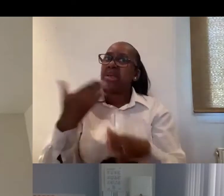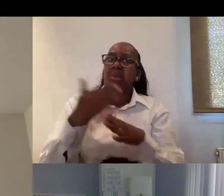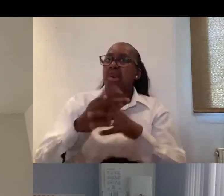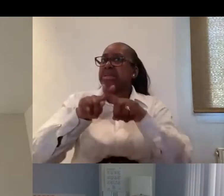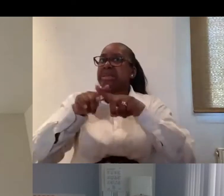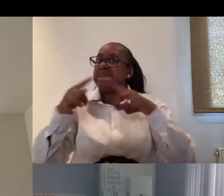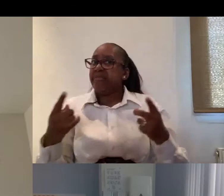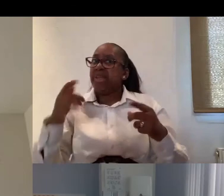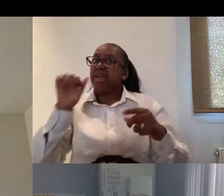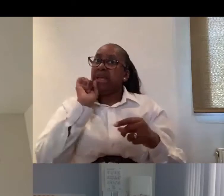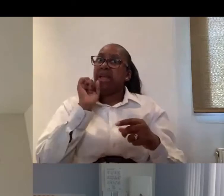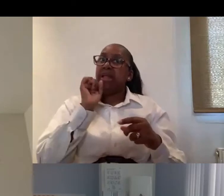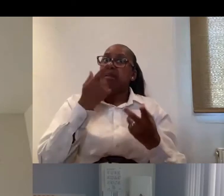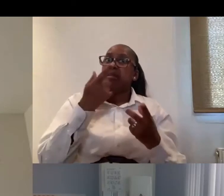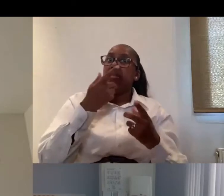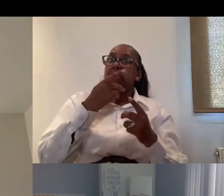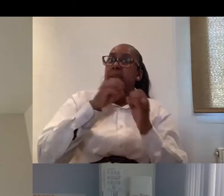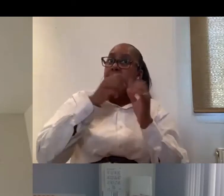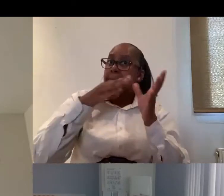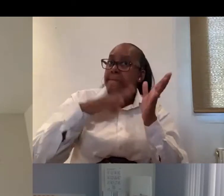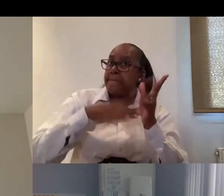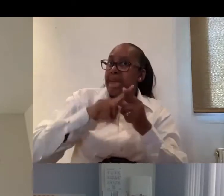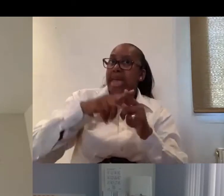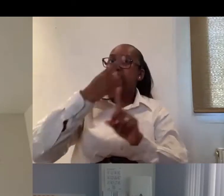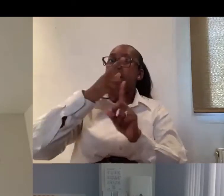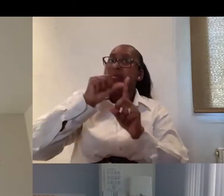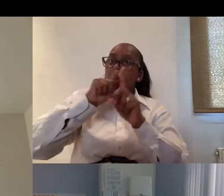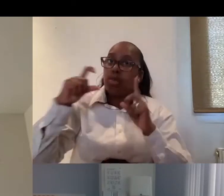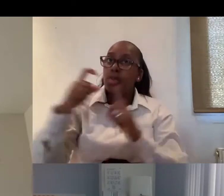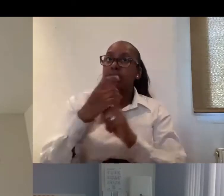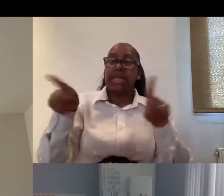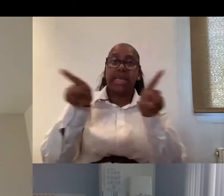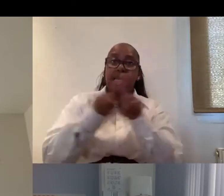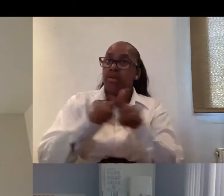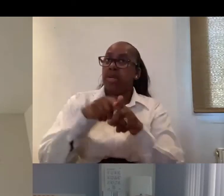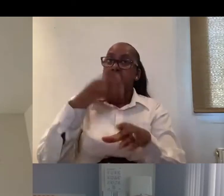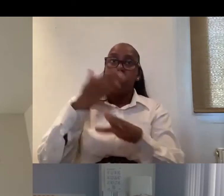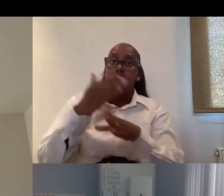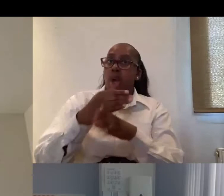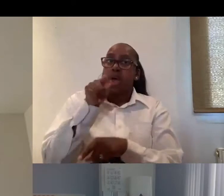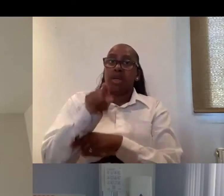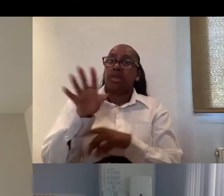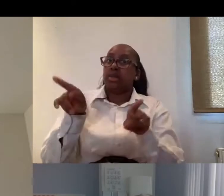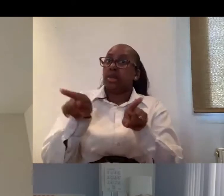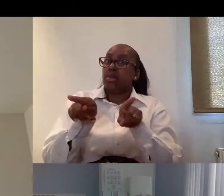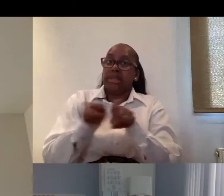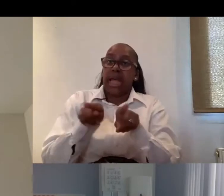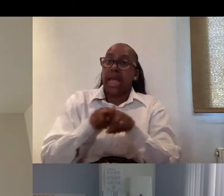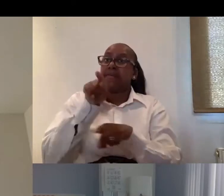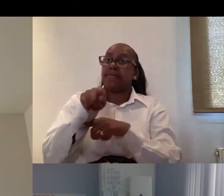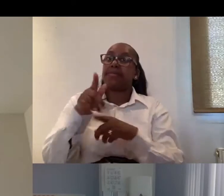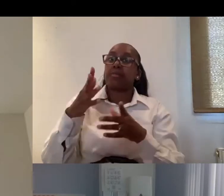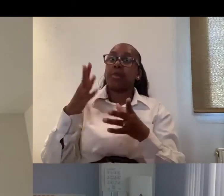differently in the BAME community whatsoever. It's equally as effective, and individuals from the BAME community were included